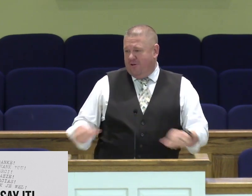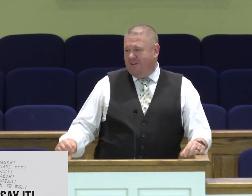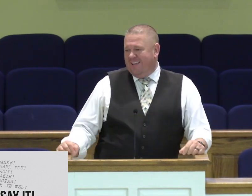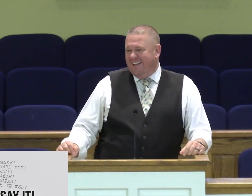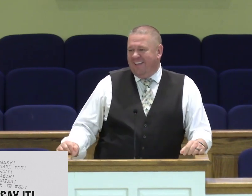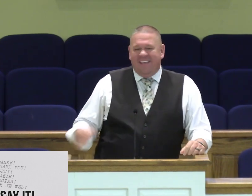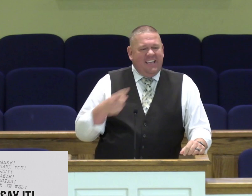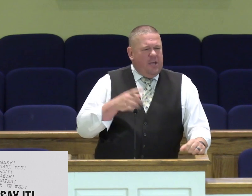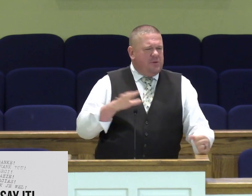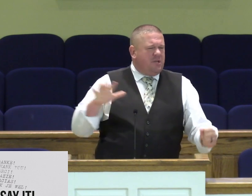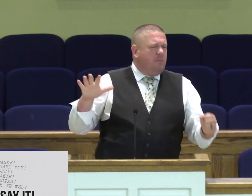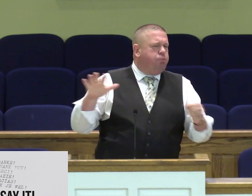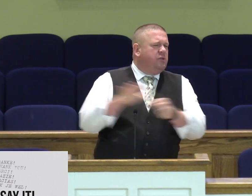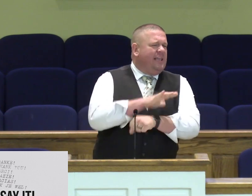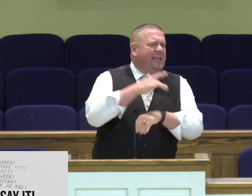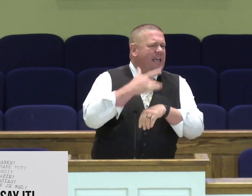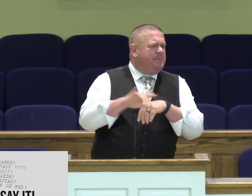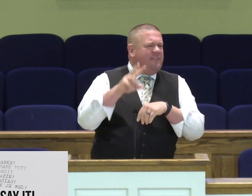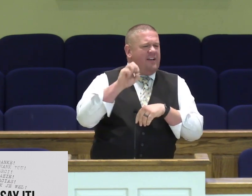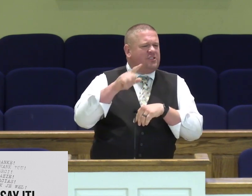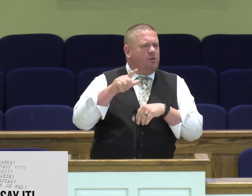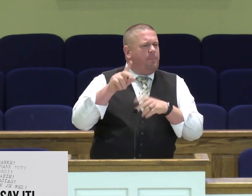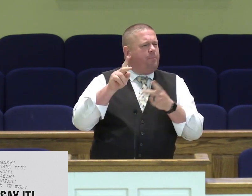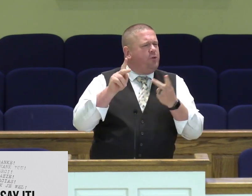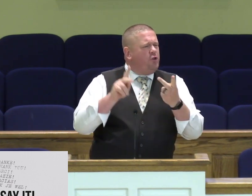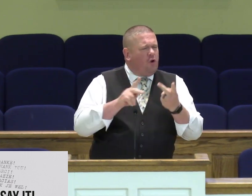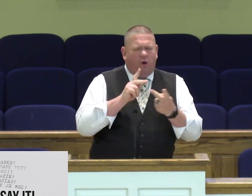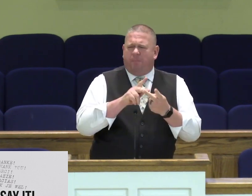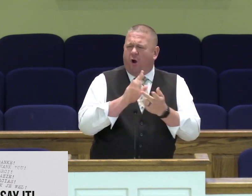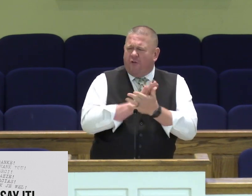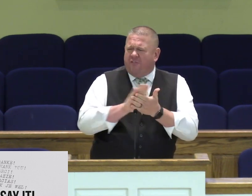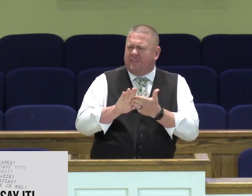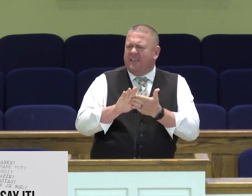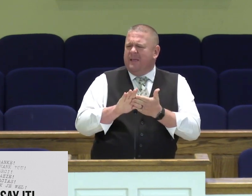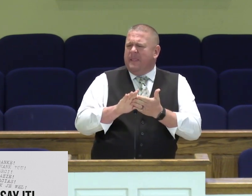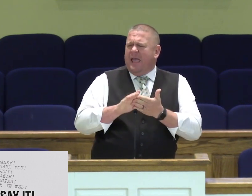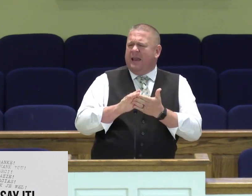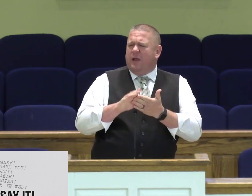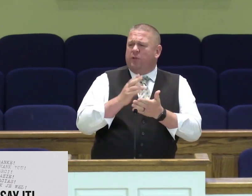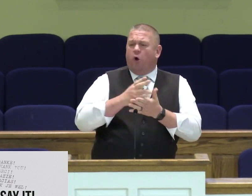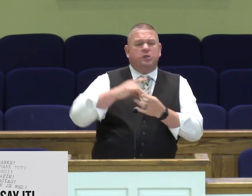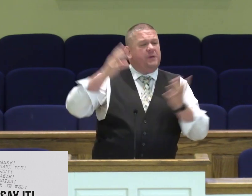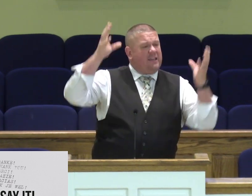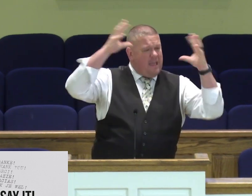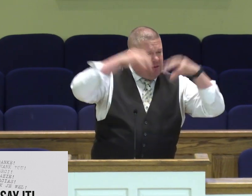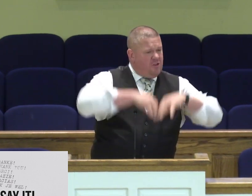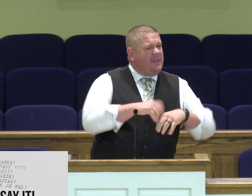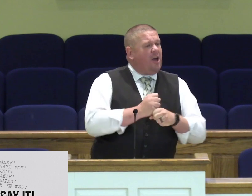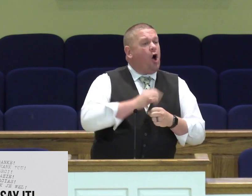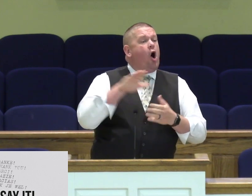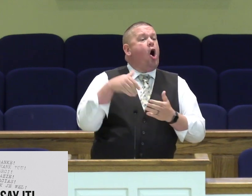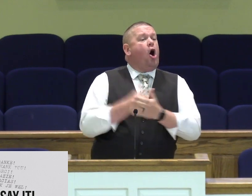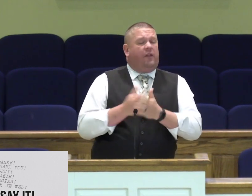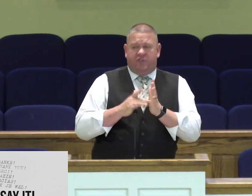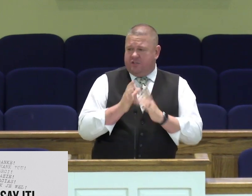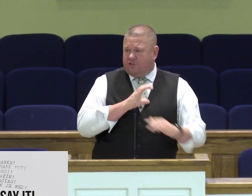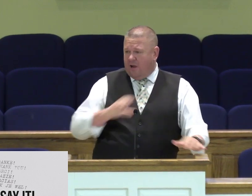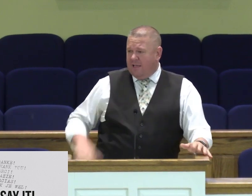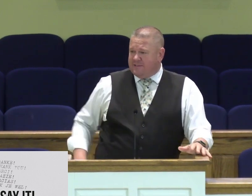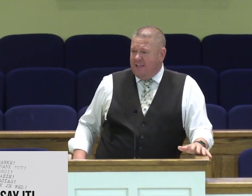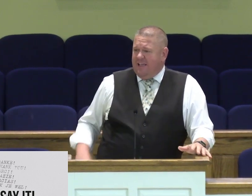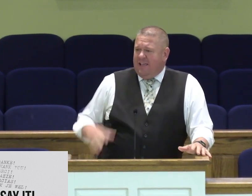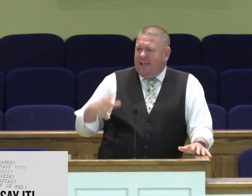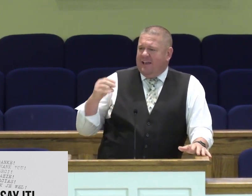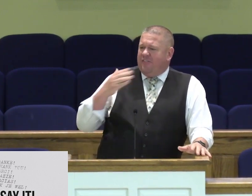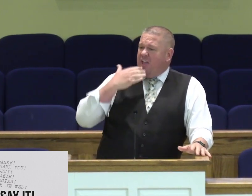measure. He was a completely empty vessel, pure, perfect. And when the Holy Spirit came into him, he got all of Jesus